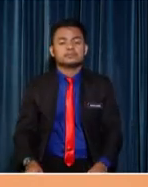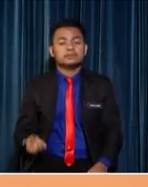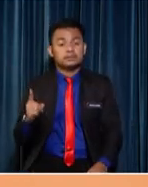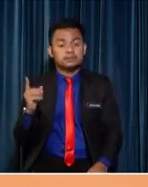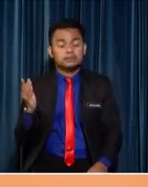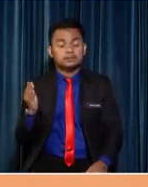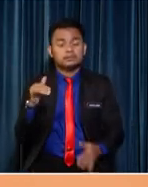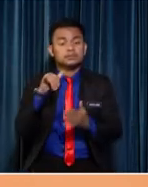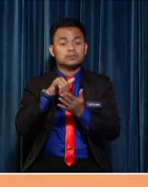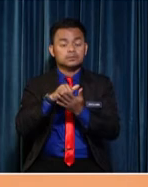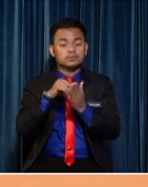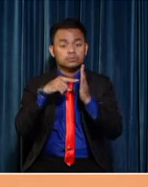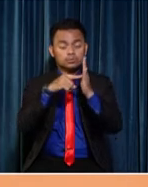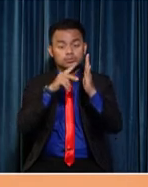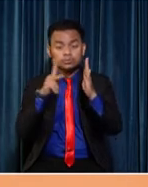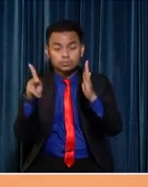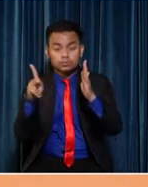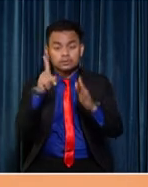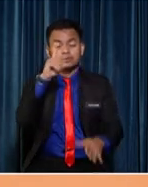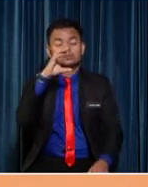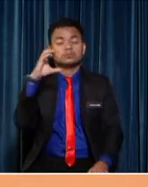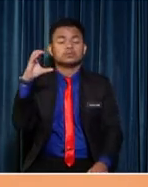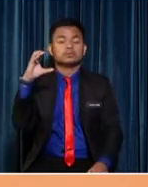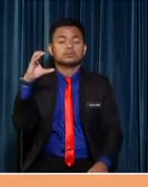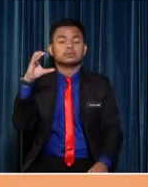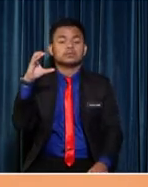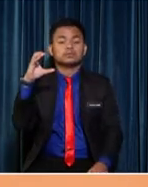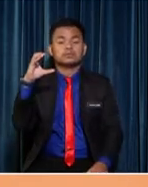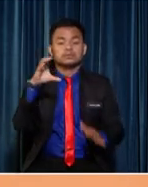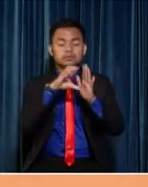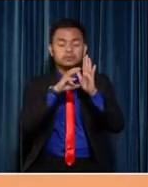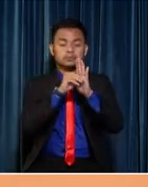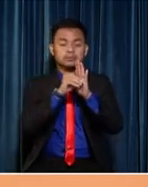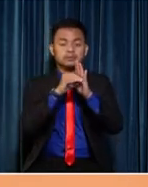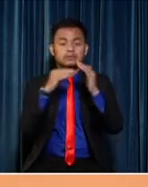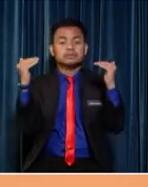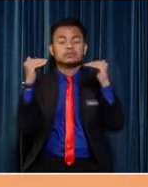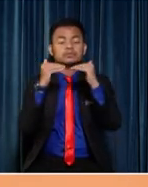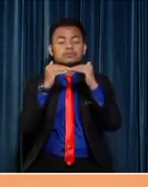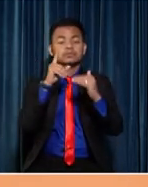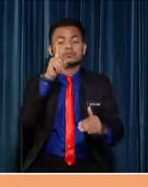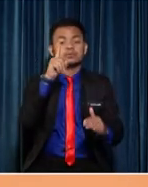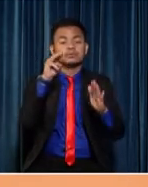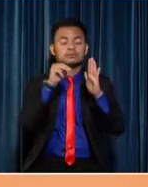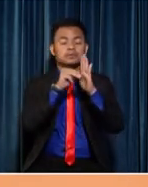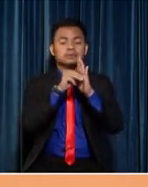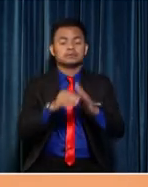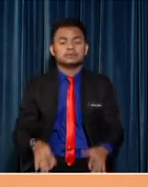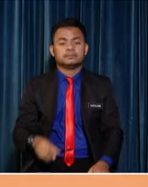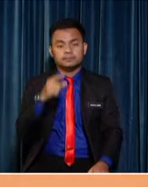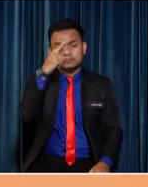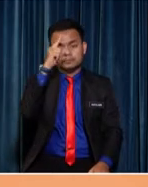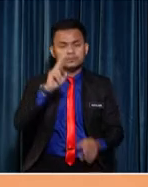100 centimeter is equal to 1 meter. To convert meter